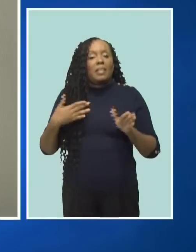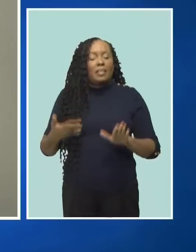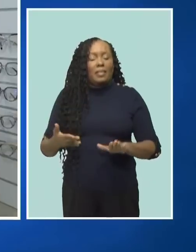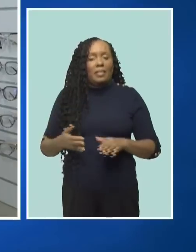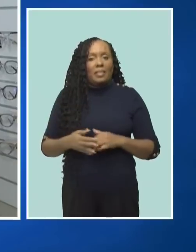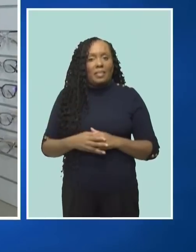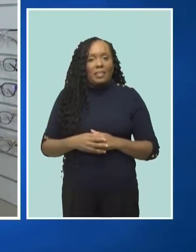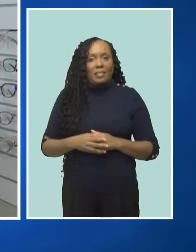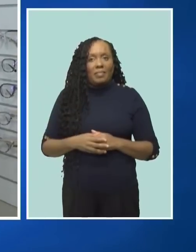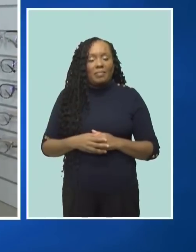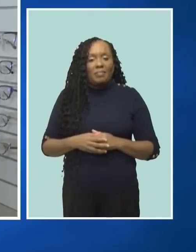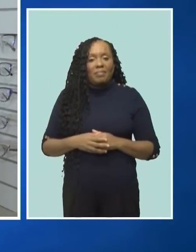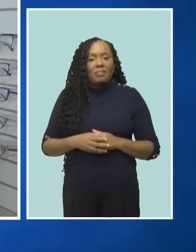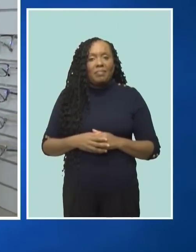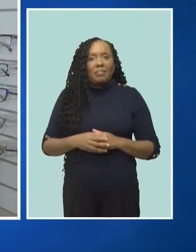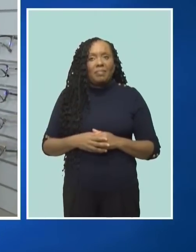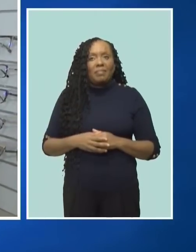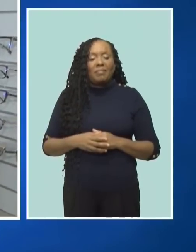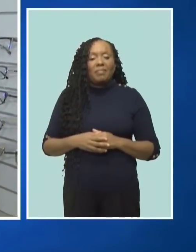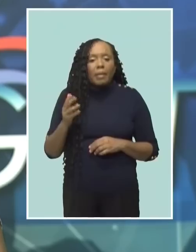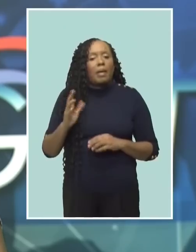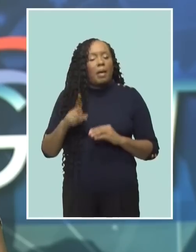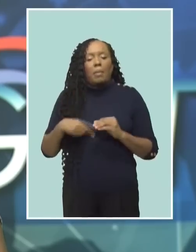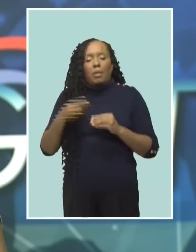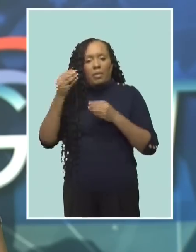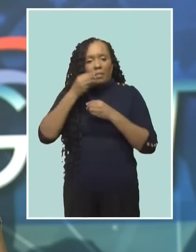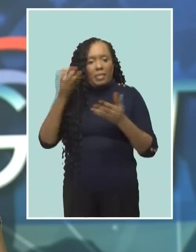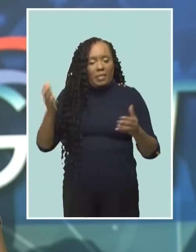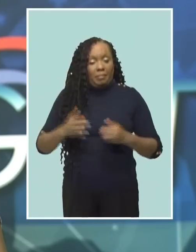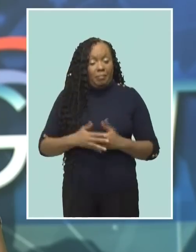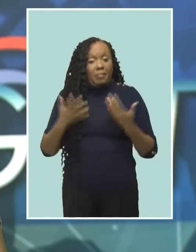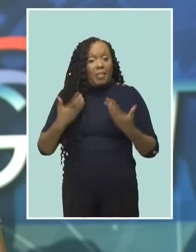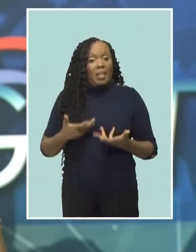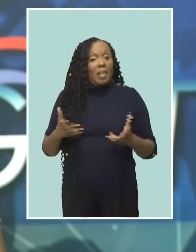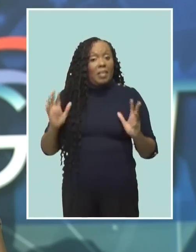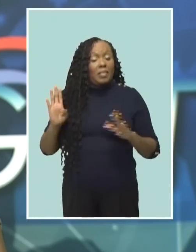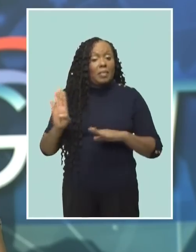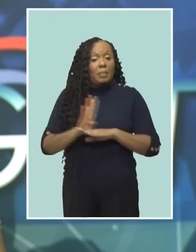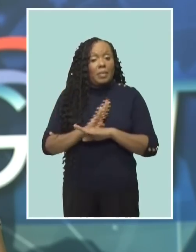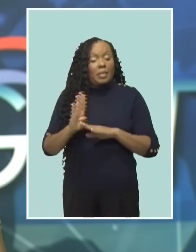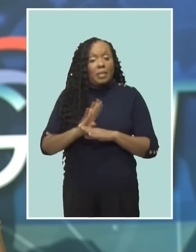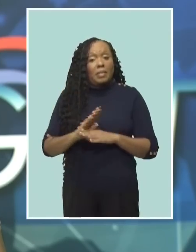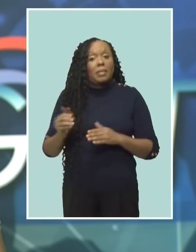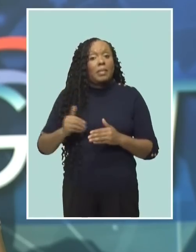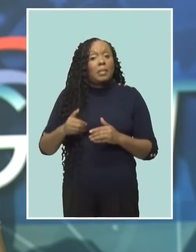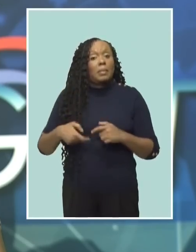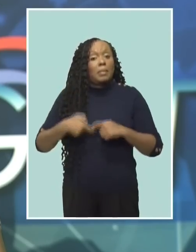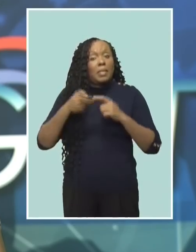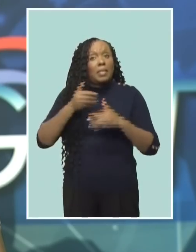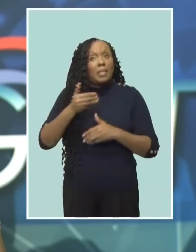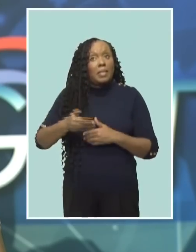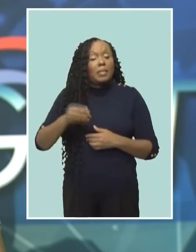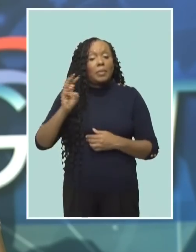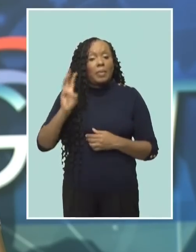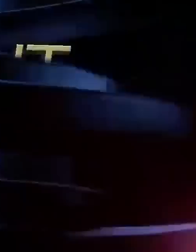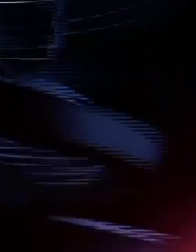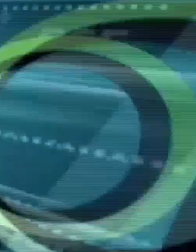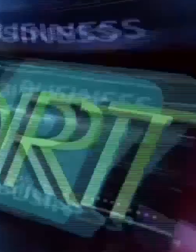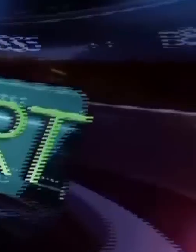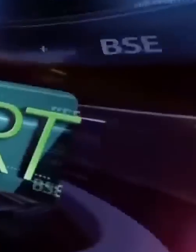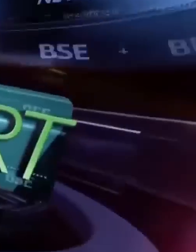him. Trevor Thorpe. And that's it for business this evening. We'll take a break and be back with the